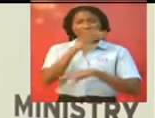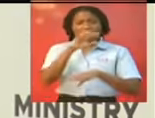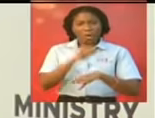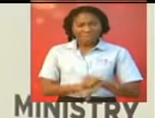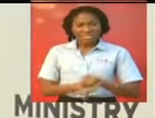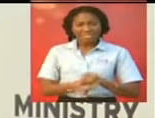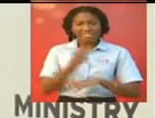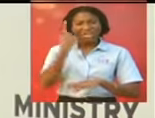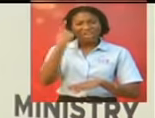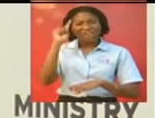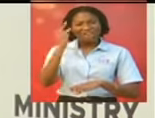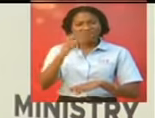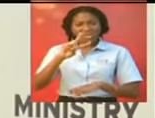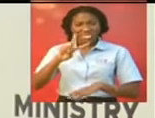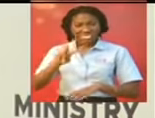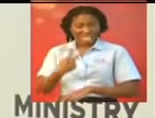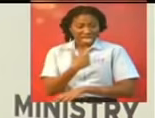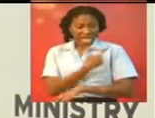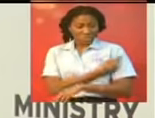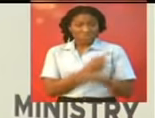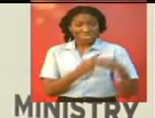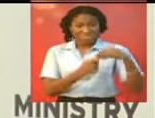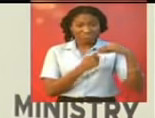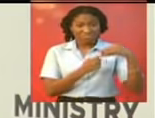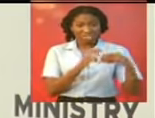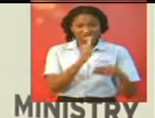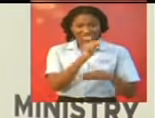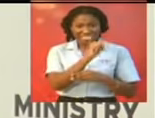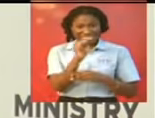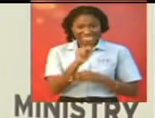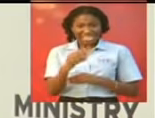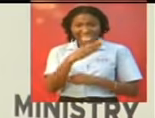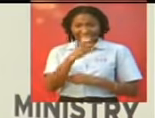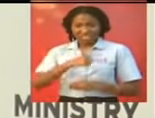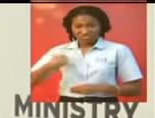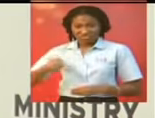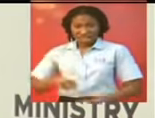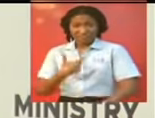doses, particularly AstraZeneca and Sinopharm,